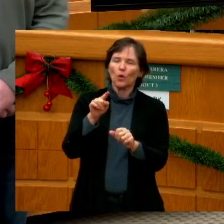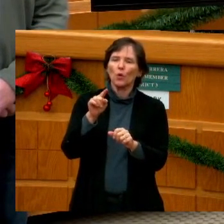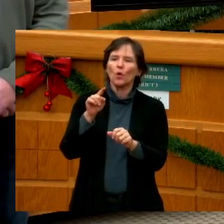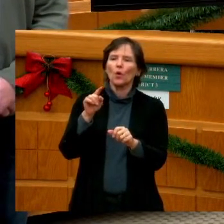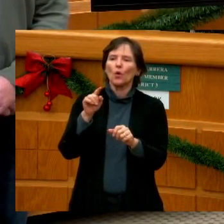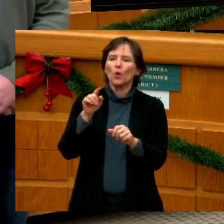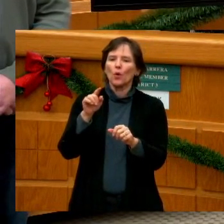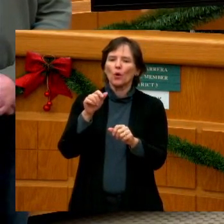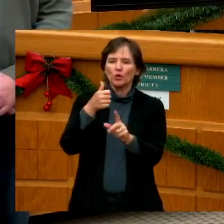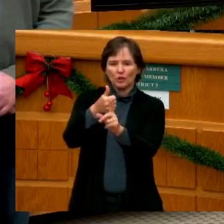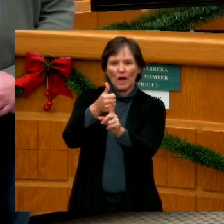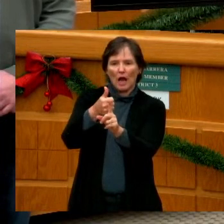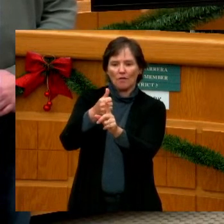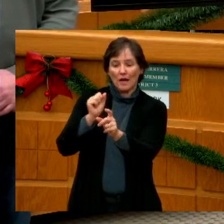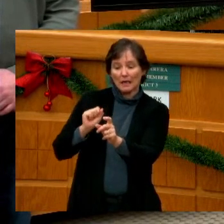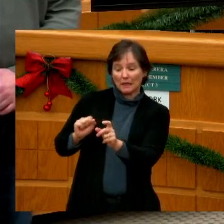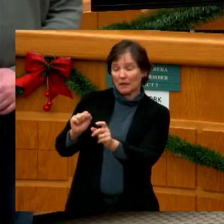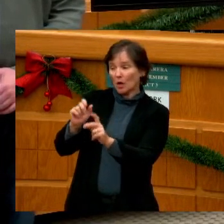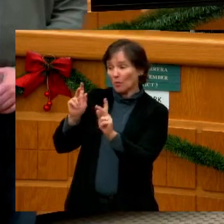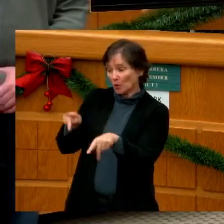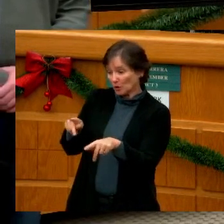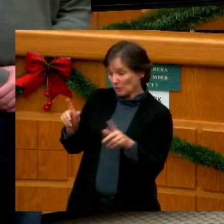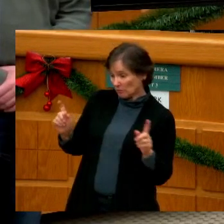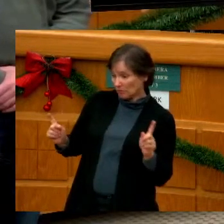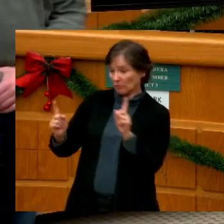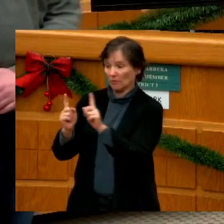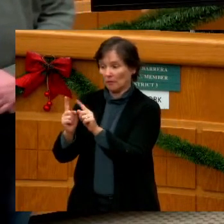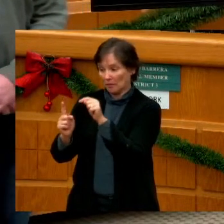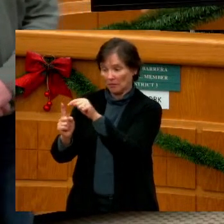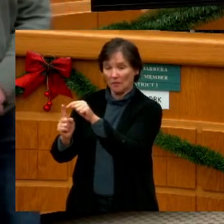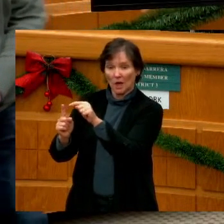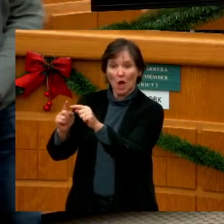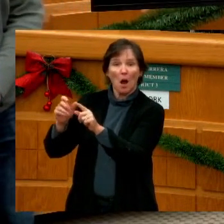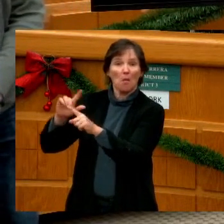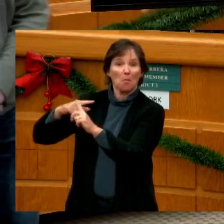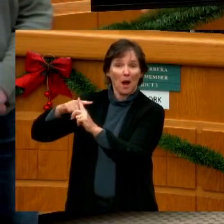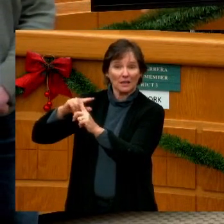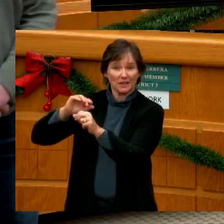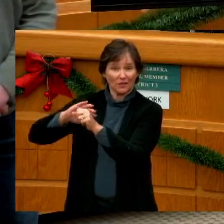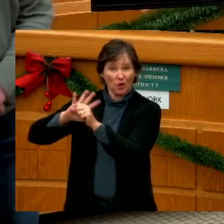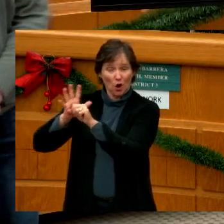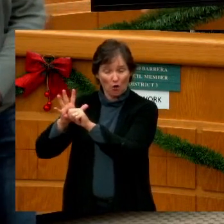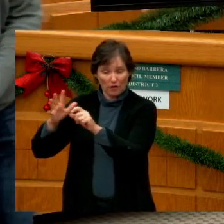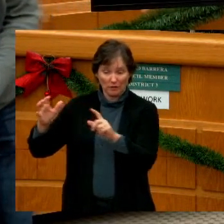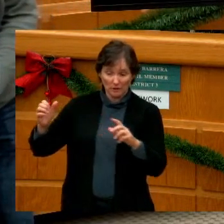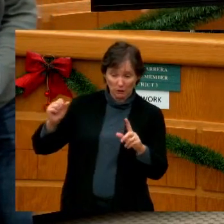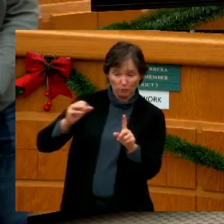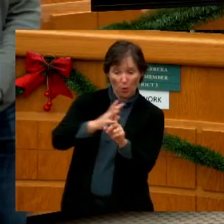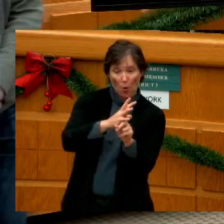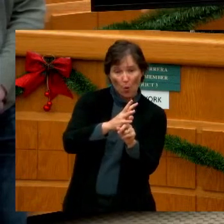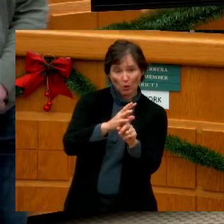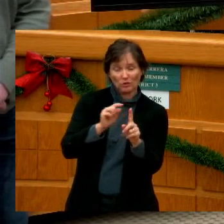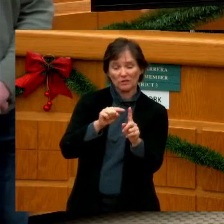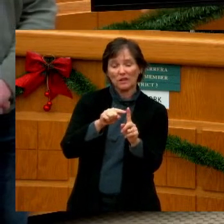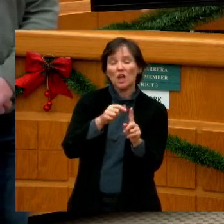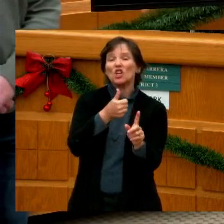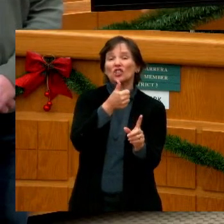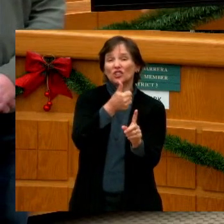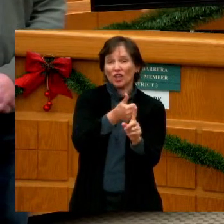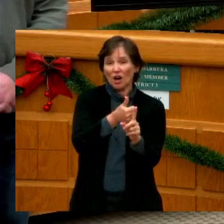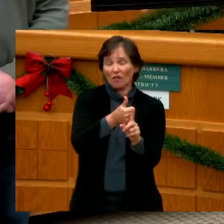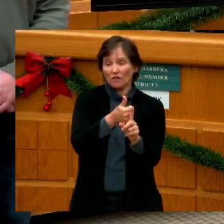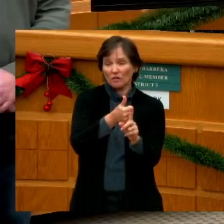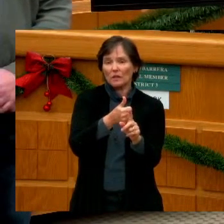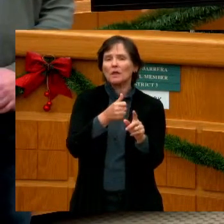be in quarantine for 10 days. No more 14 days. And just to add on to that, it matters the type of test that you have. If